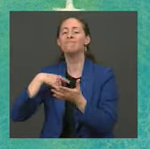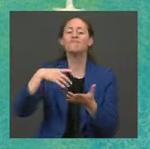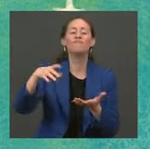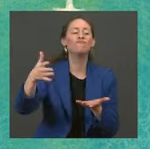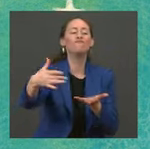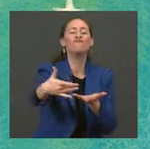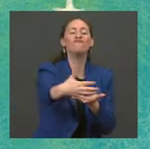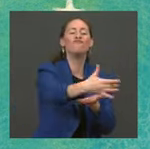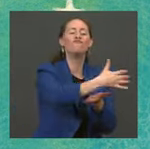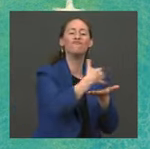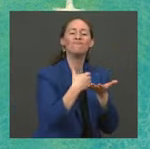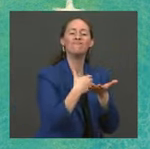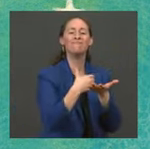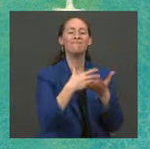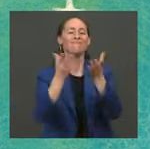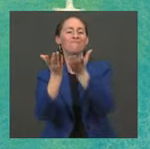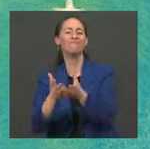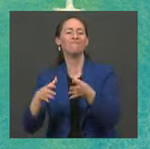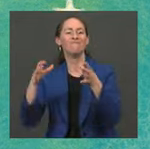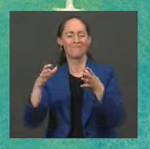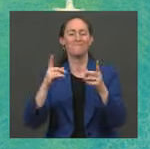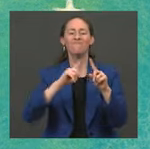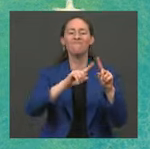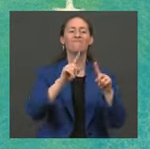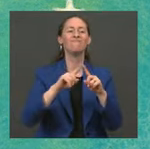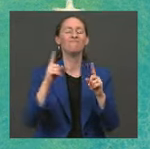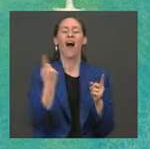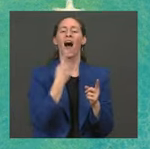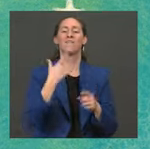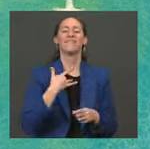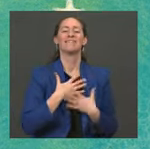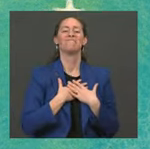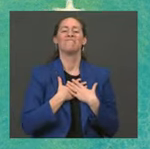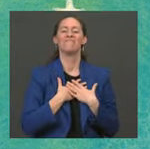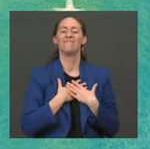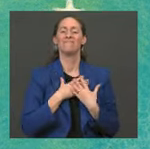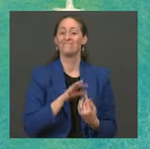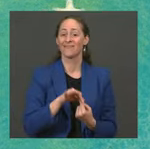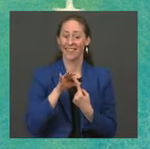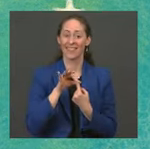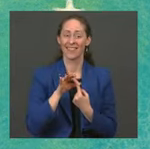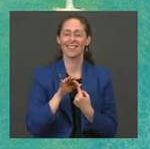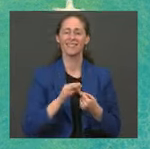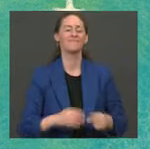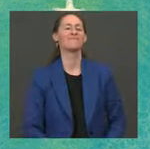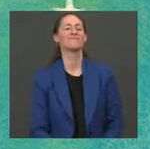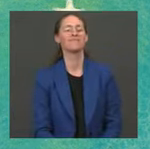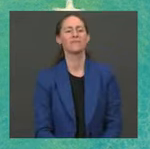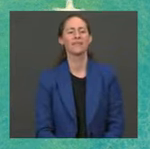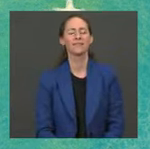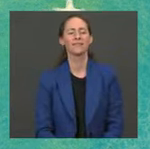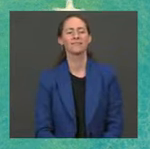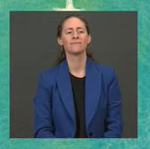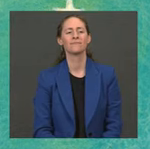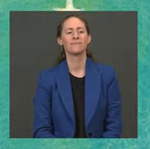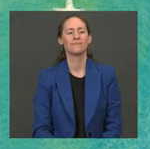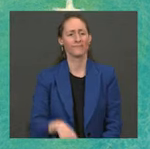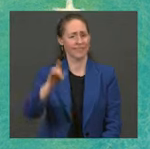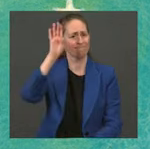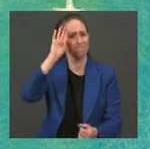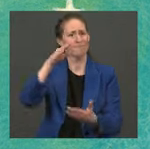special, especially on the holidays. And we weren't just sharing a meal, we were sharing our lives. We